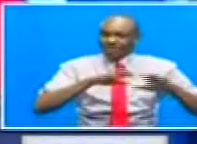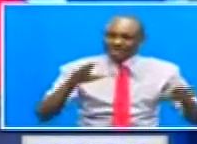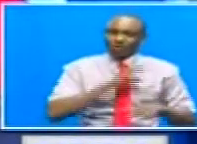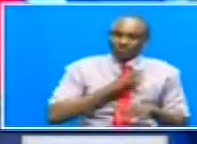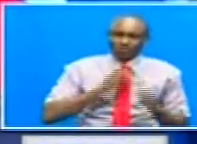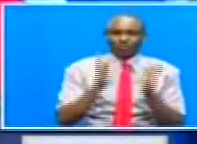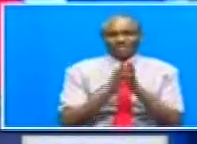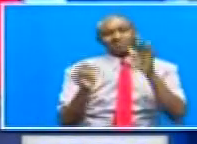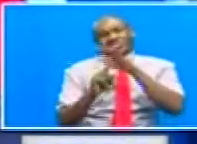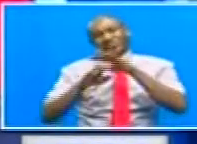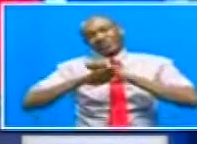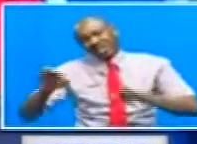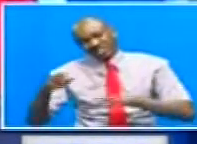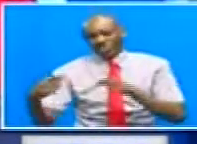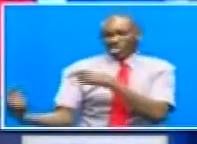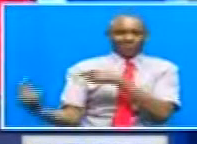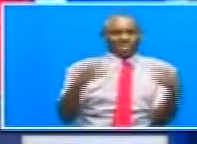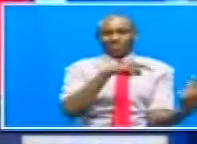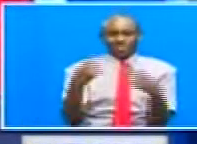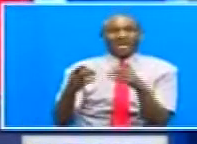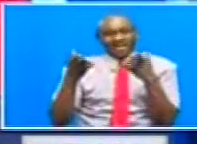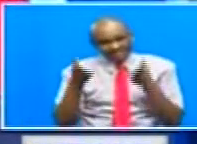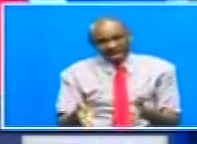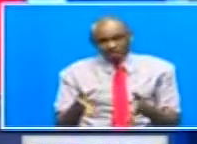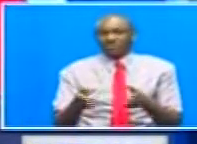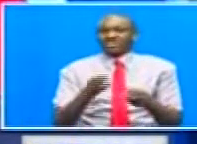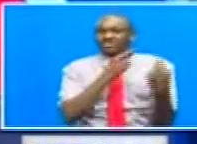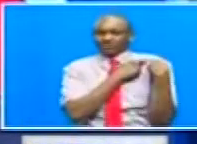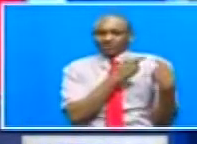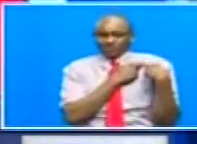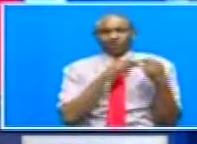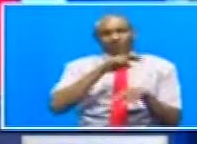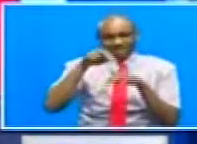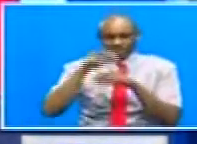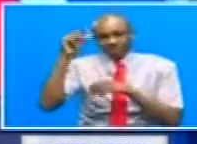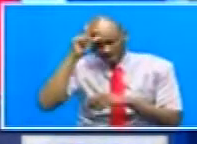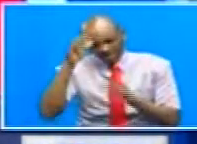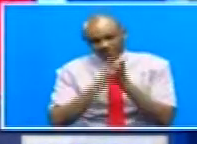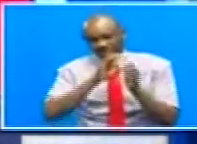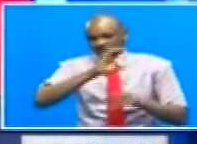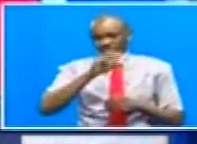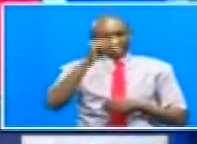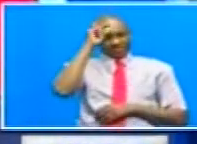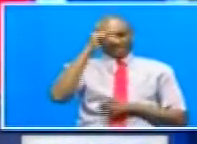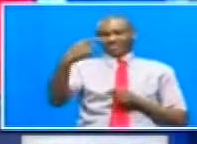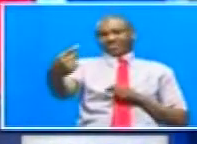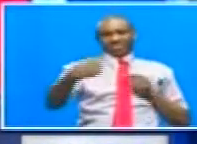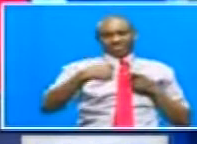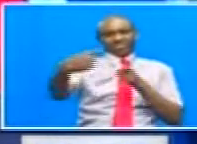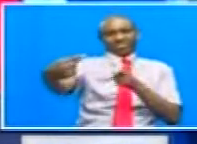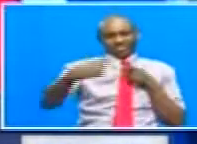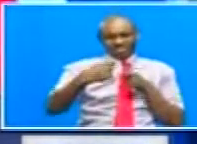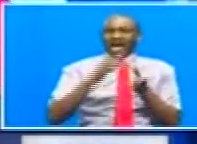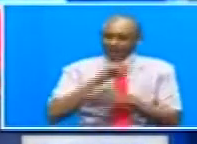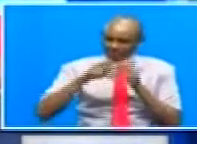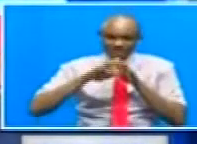Commission and the Ministry of Lands, and the demarcation of roles between the national government and the county government as regards the administration of